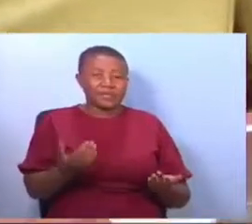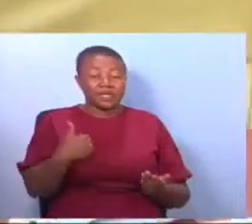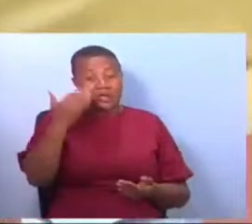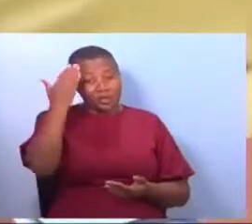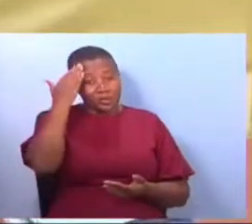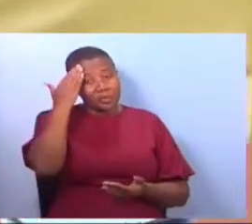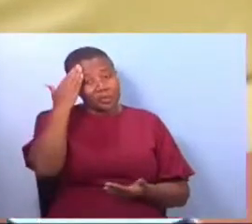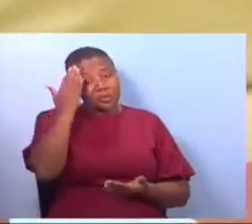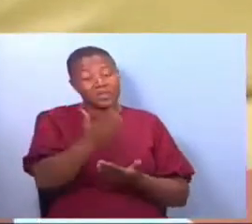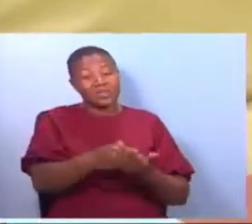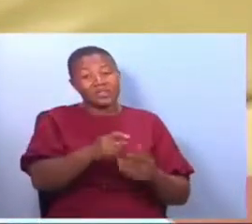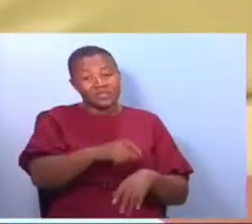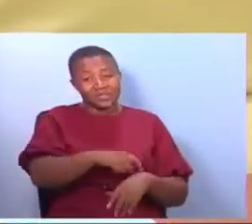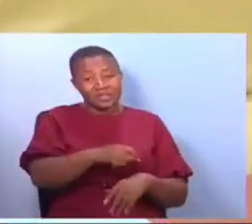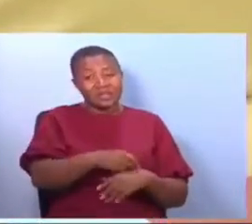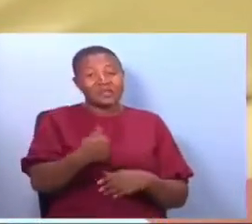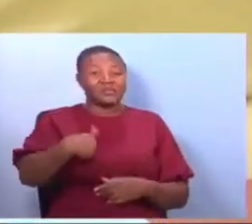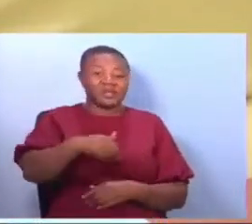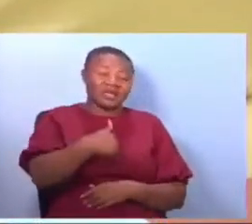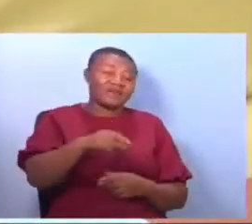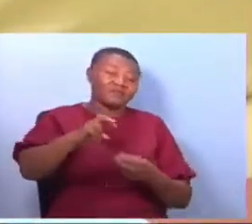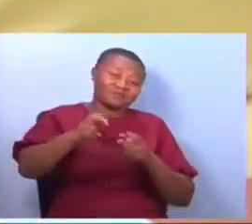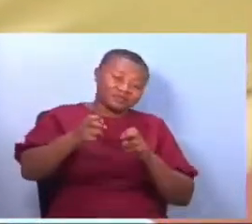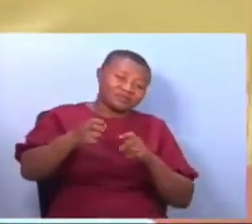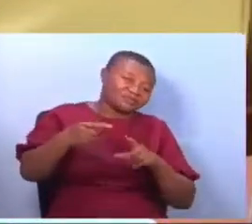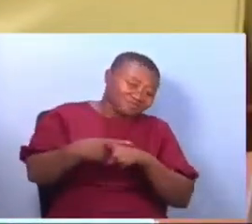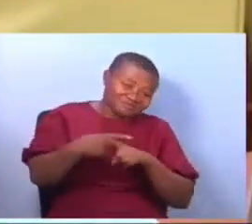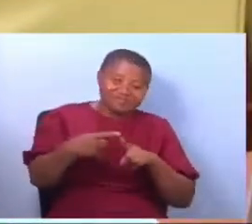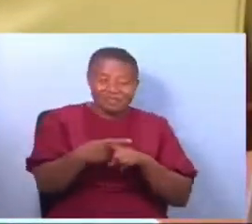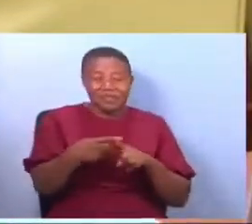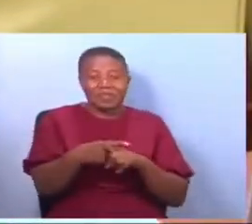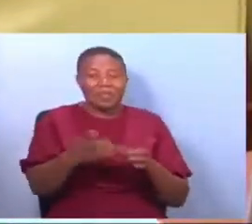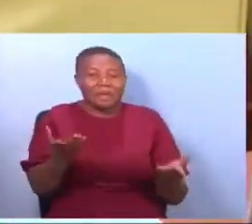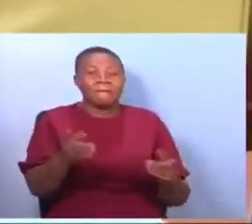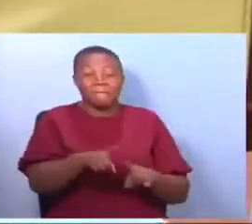sometimes we all sleep, but it's okay. We are